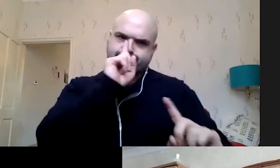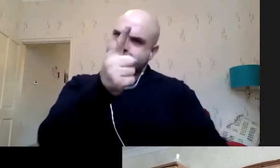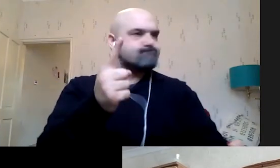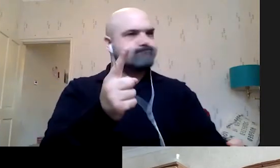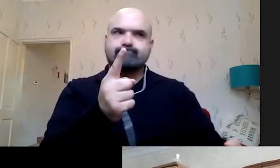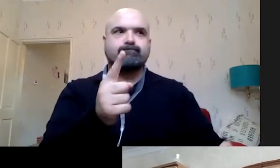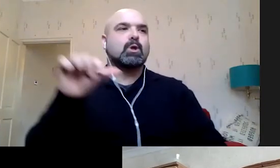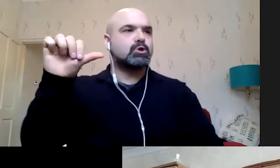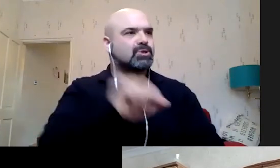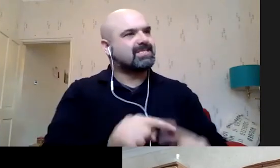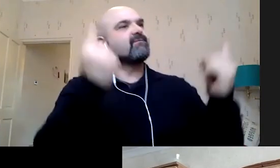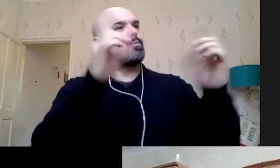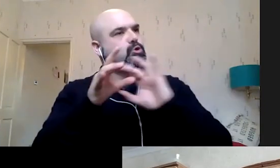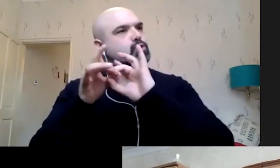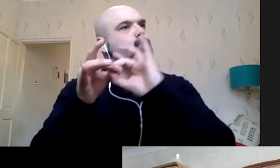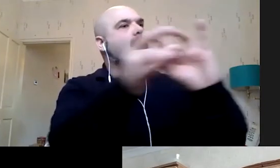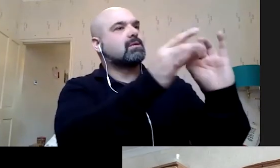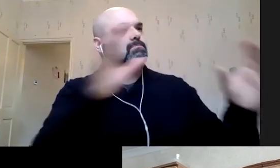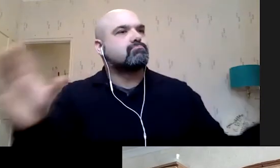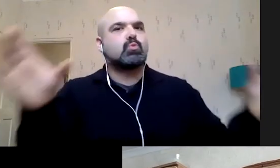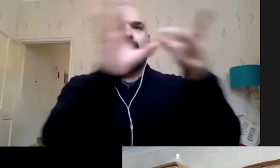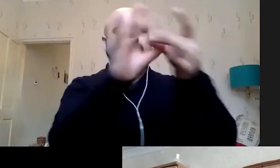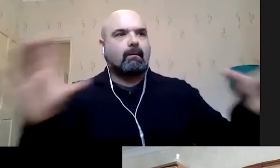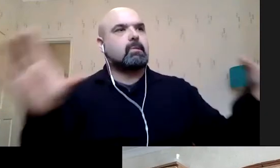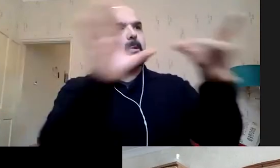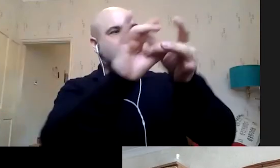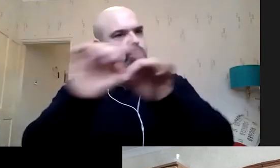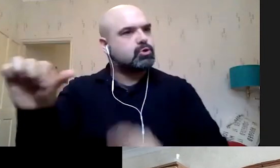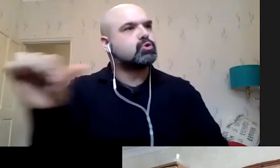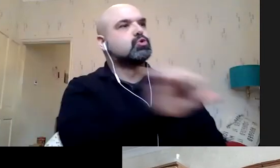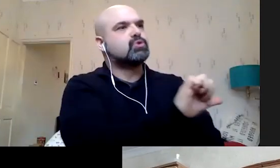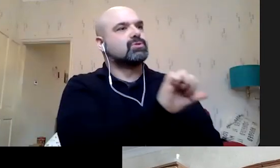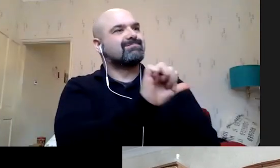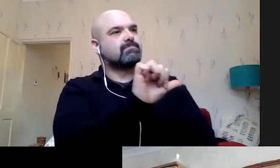that we, you know, we recognise the difficulties and talk through